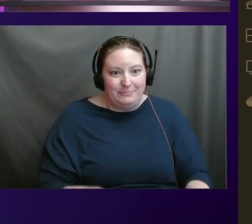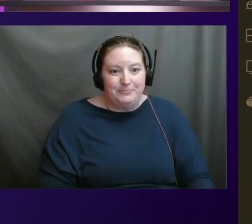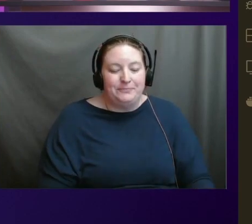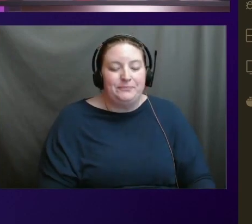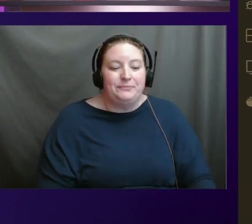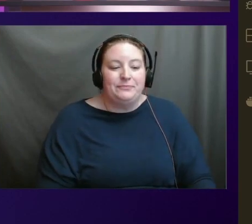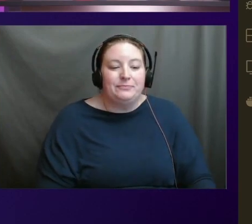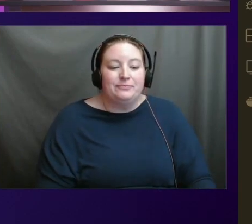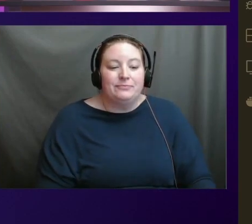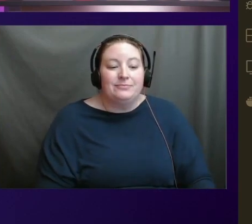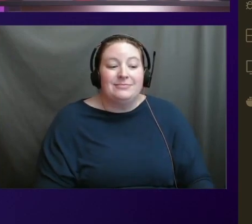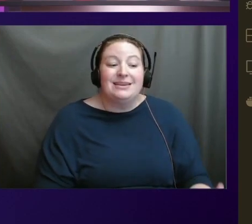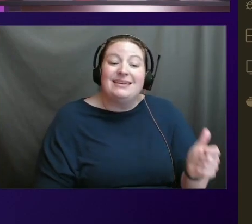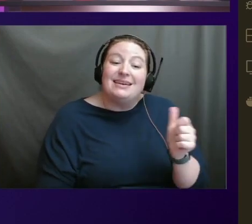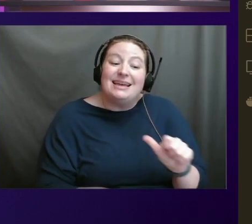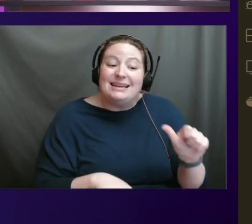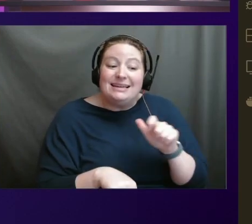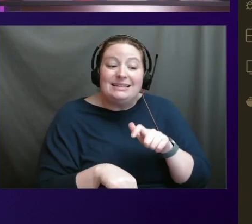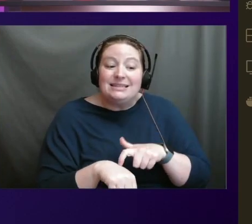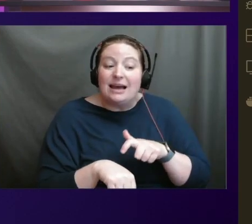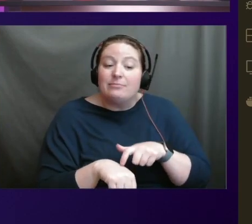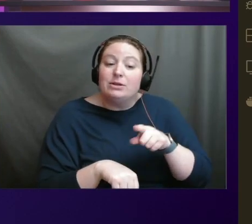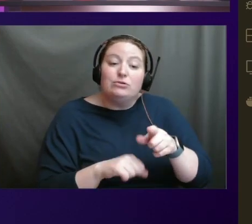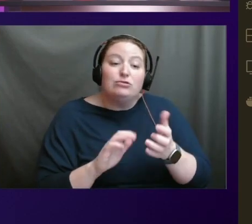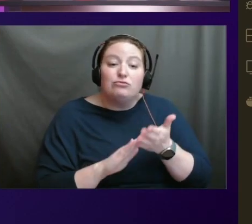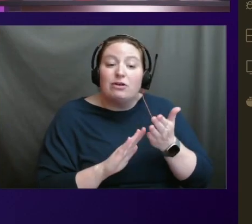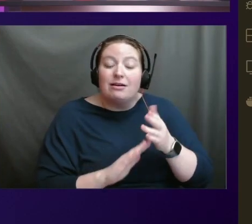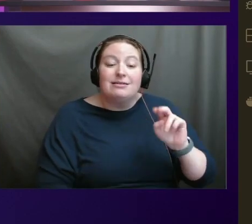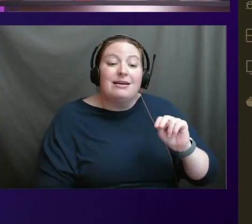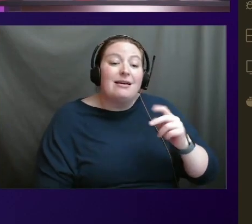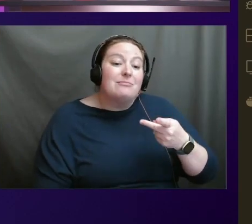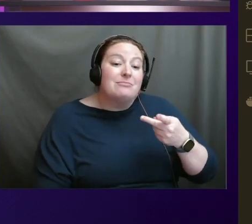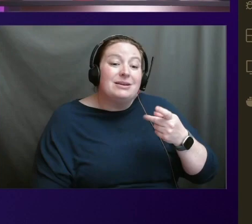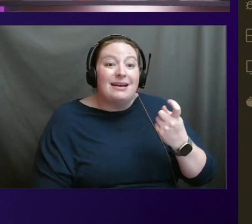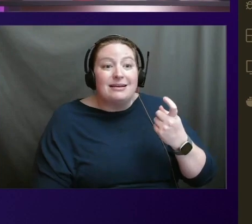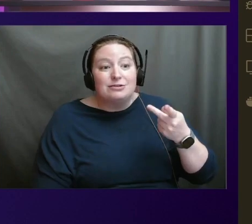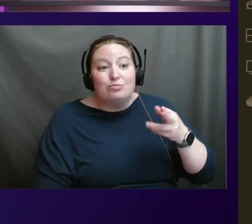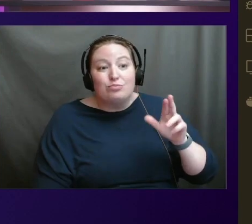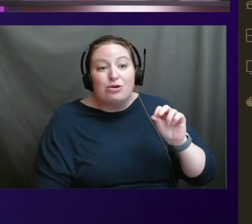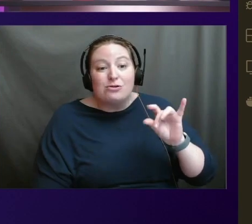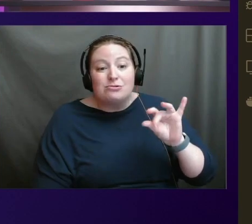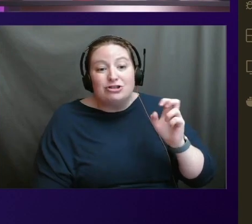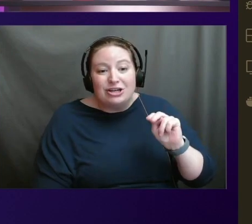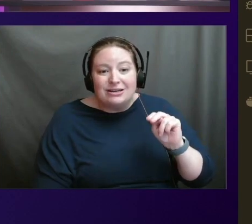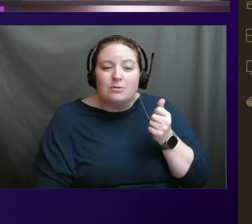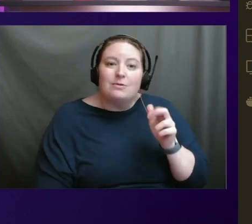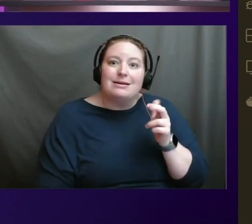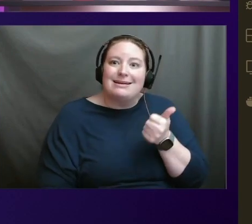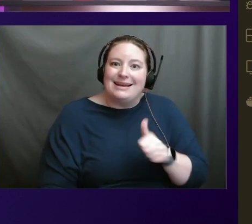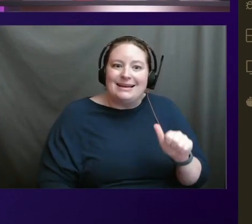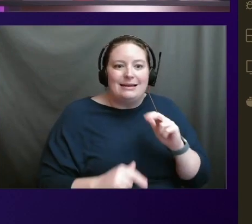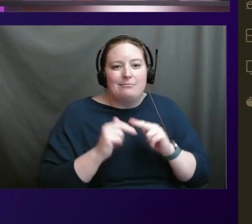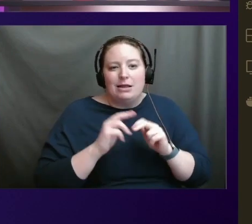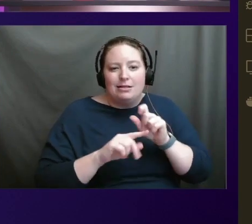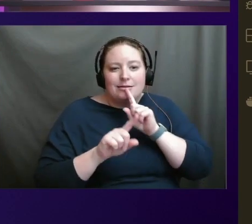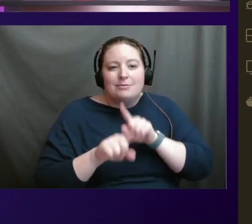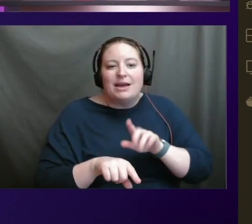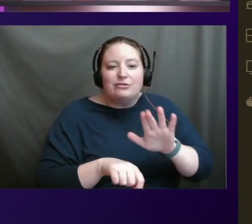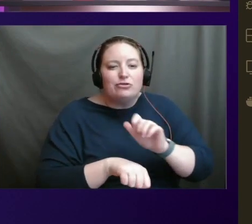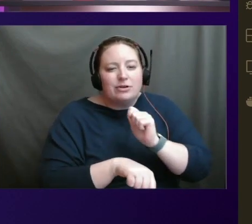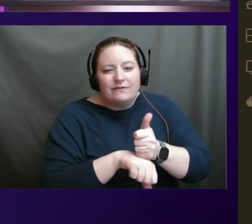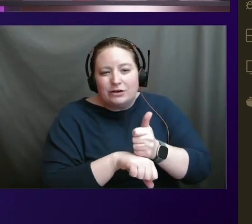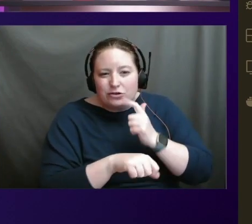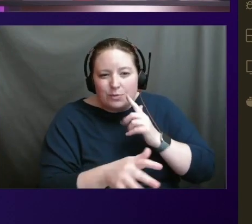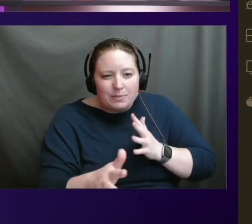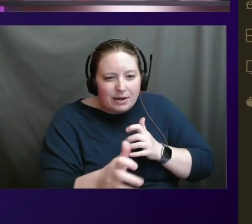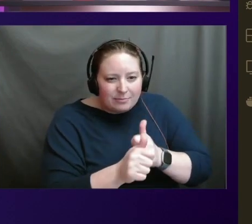So anytime that you run npx Progen, yarn Progen, or any build command, your configuration will be updated to what is